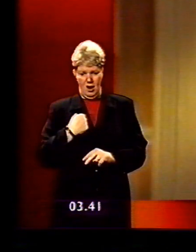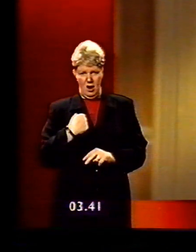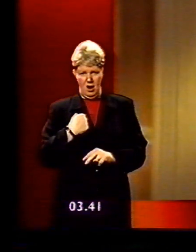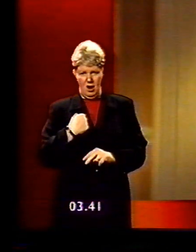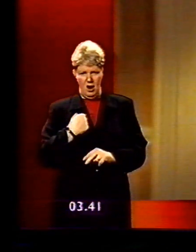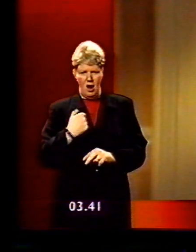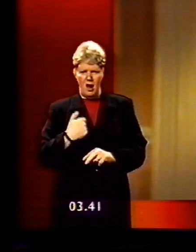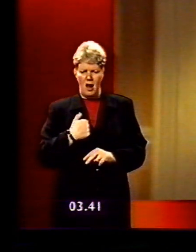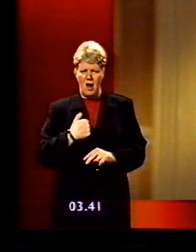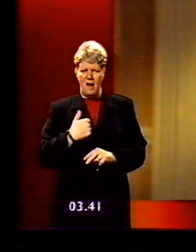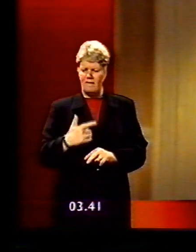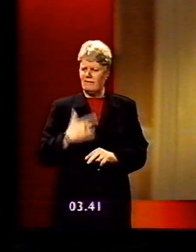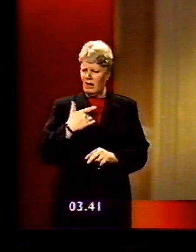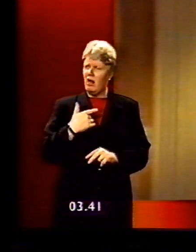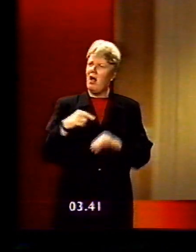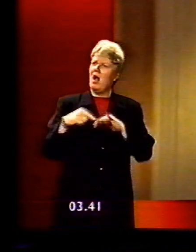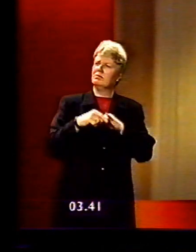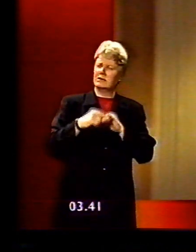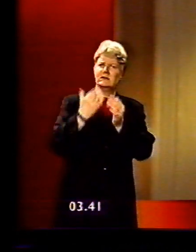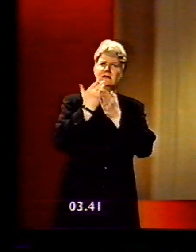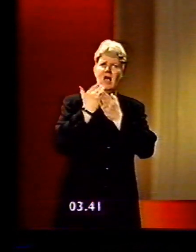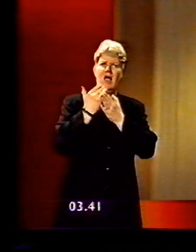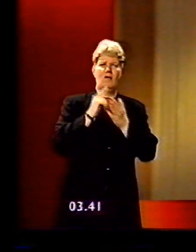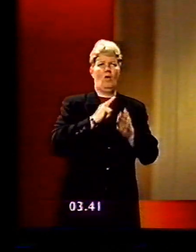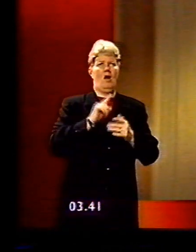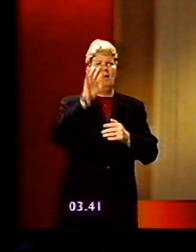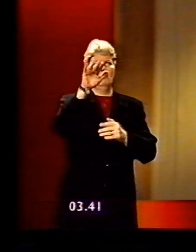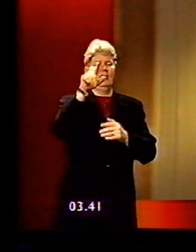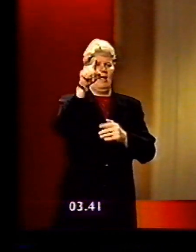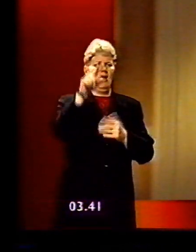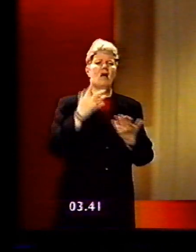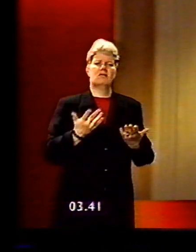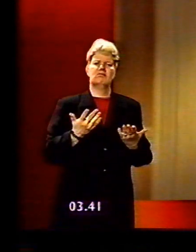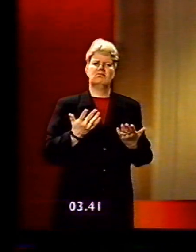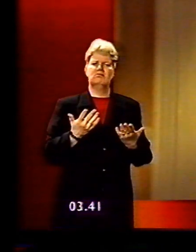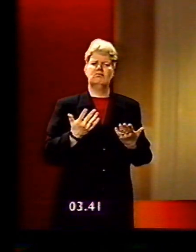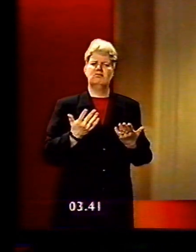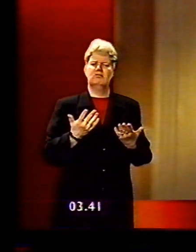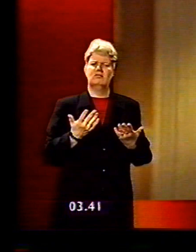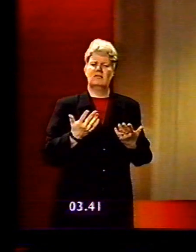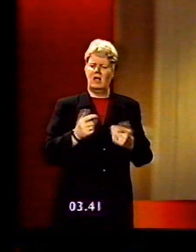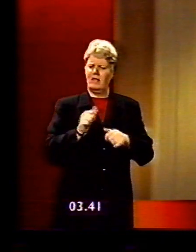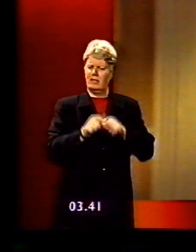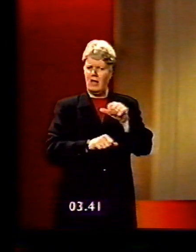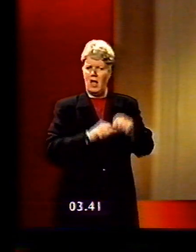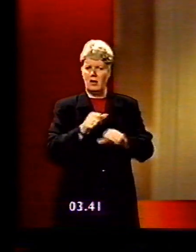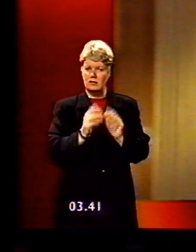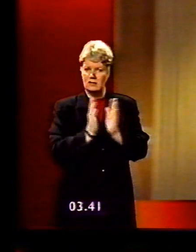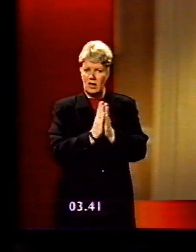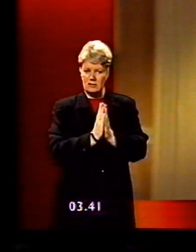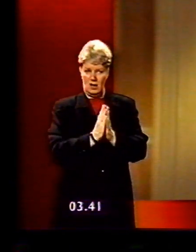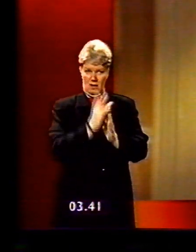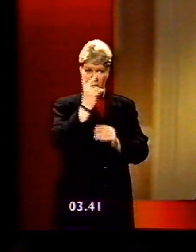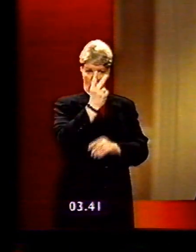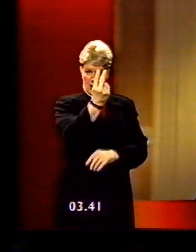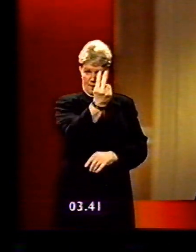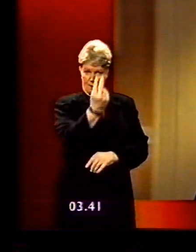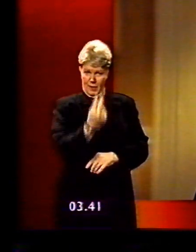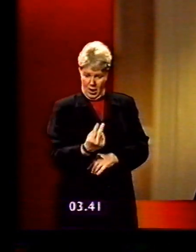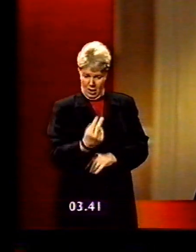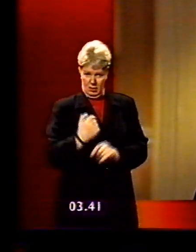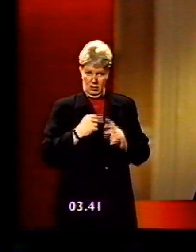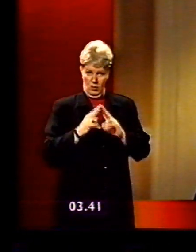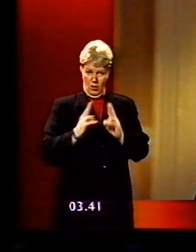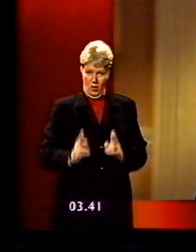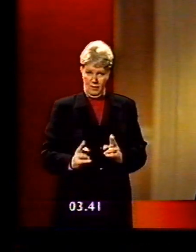I thought Charles was safe because he was in Viña. And then on Sunday, he and Terry came back to our